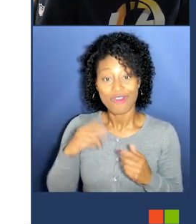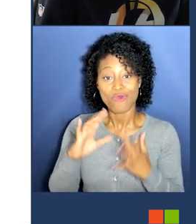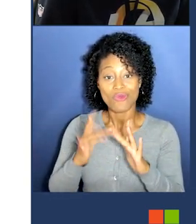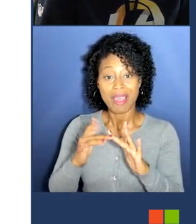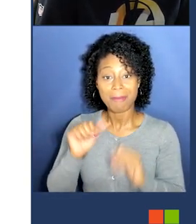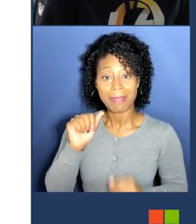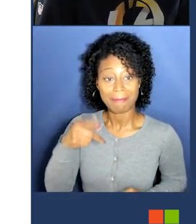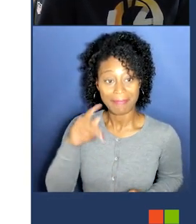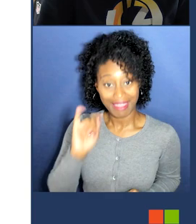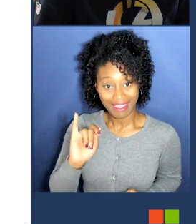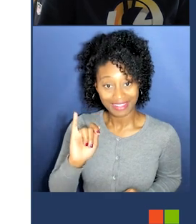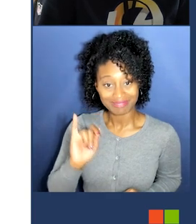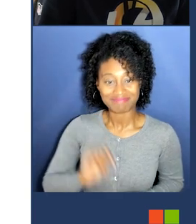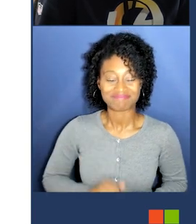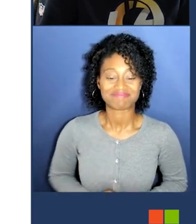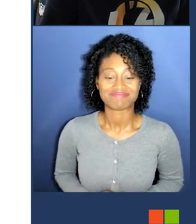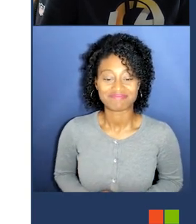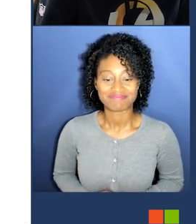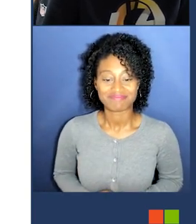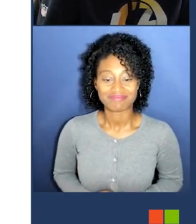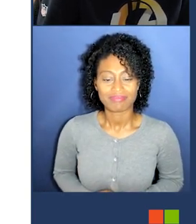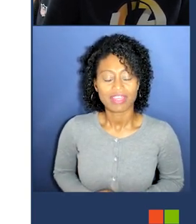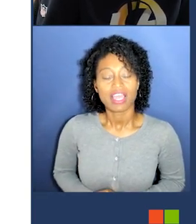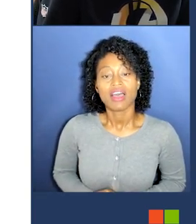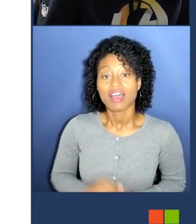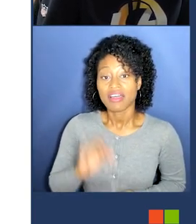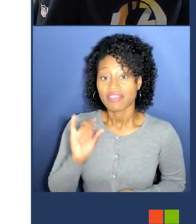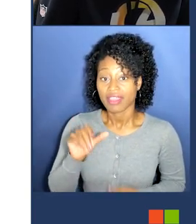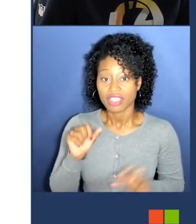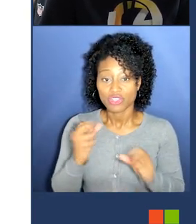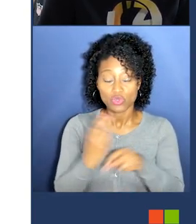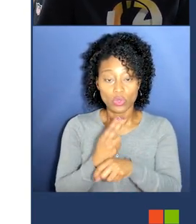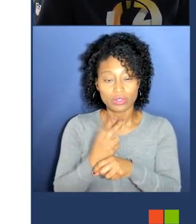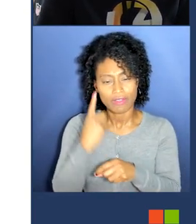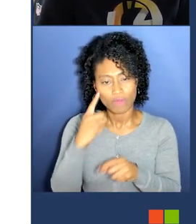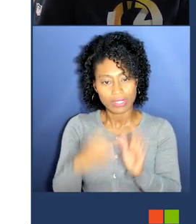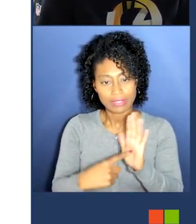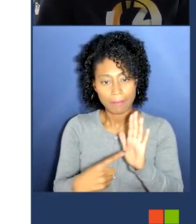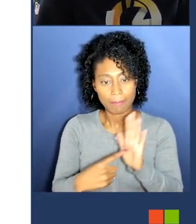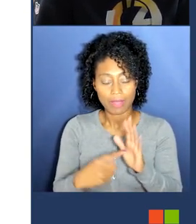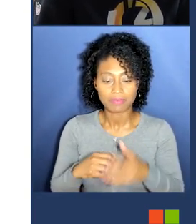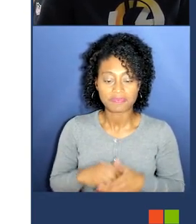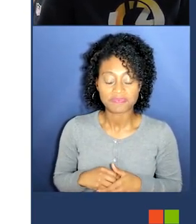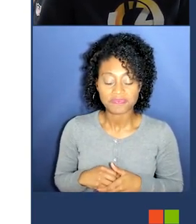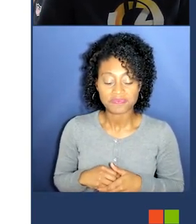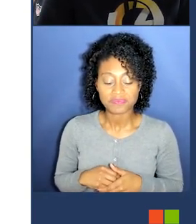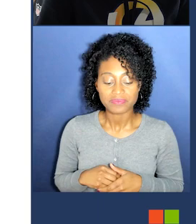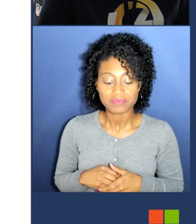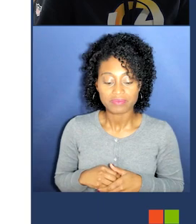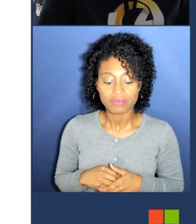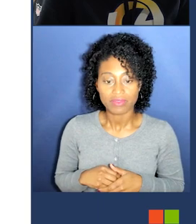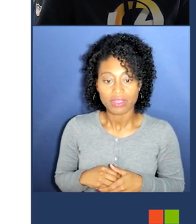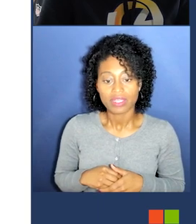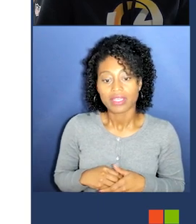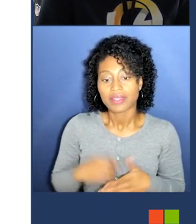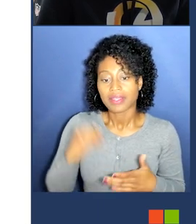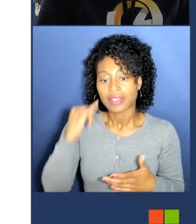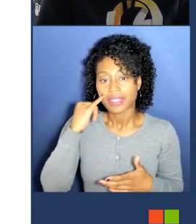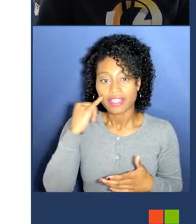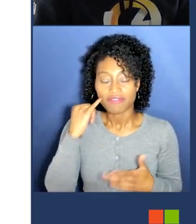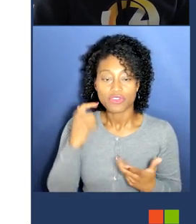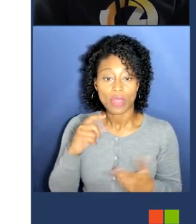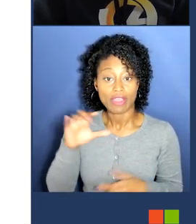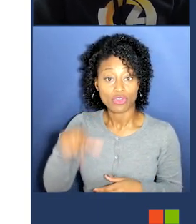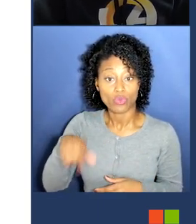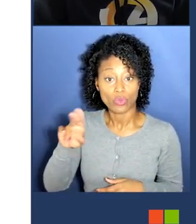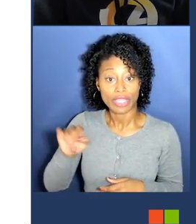API, an HTTP web API that can be used, for example, by a companion app, mobile companion app, to